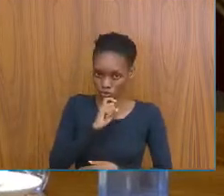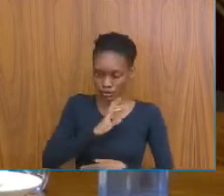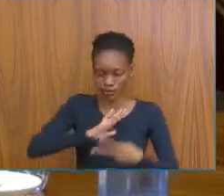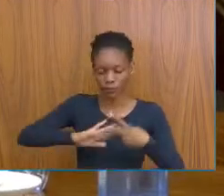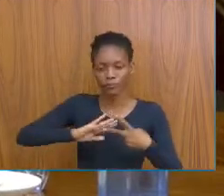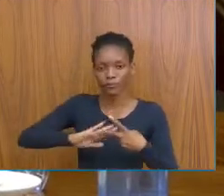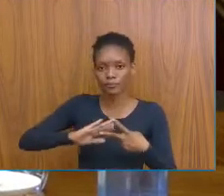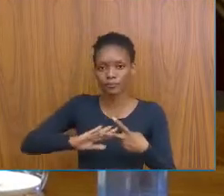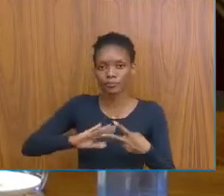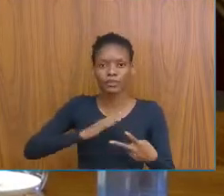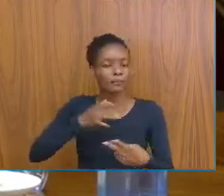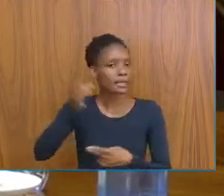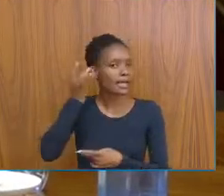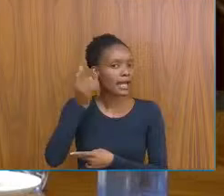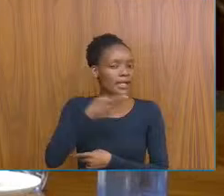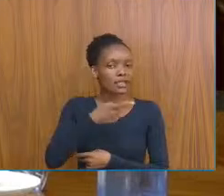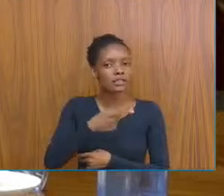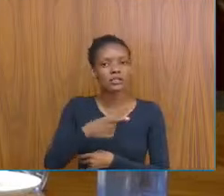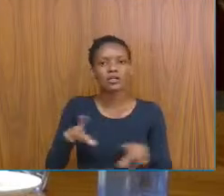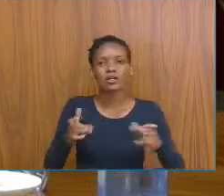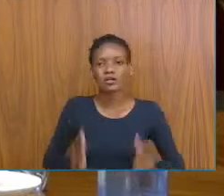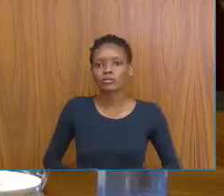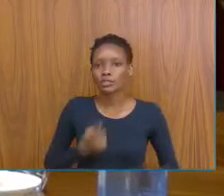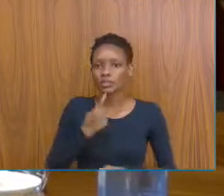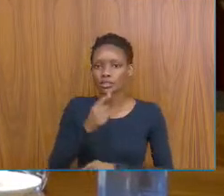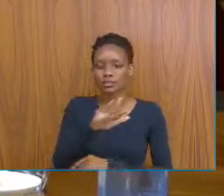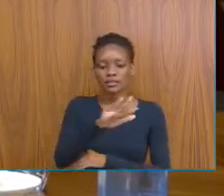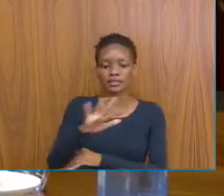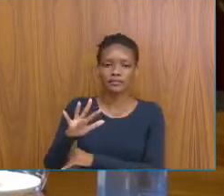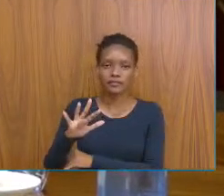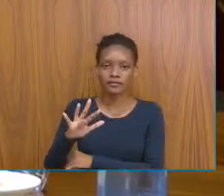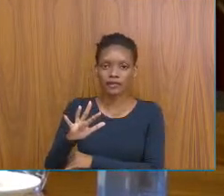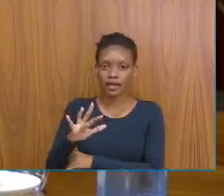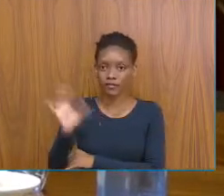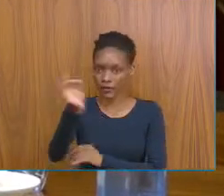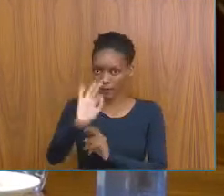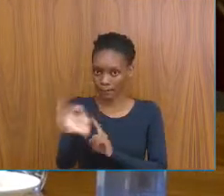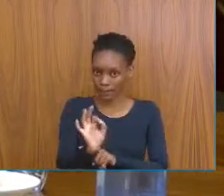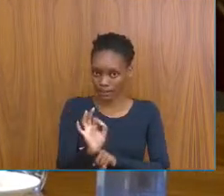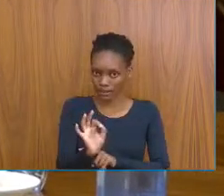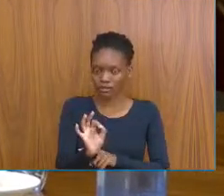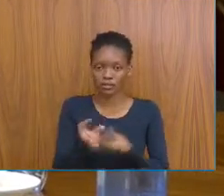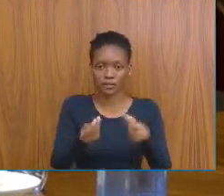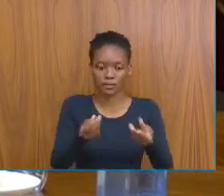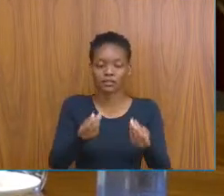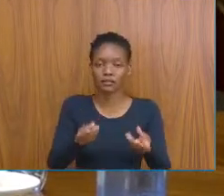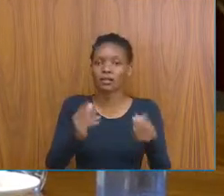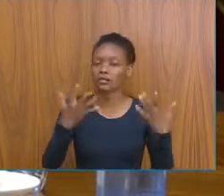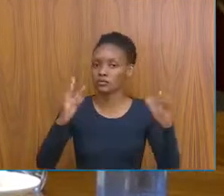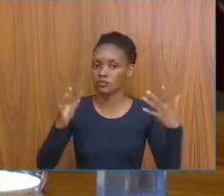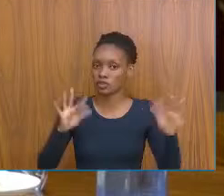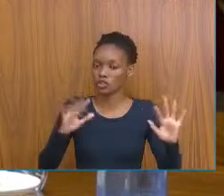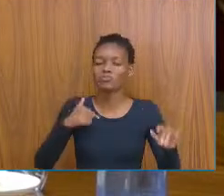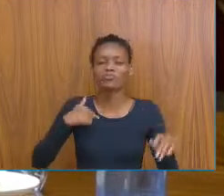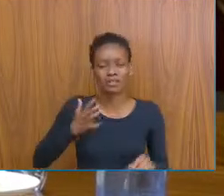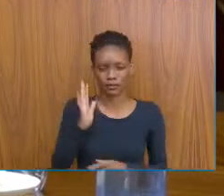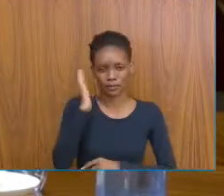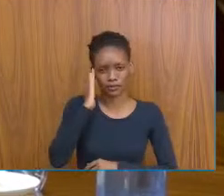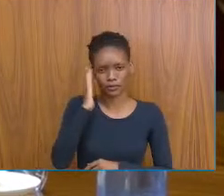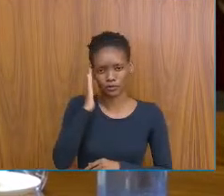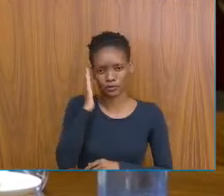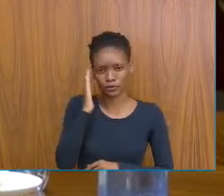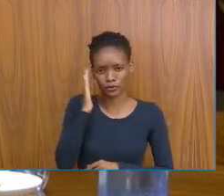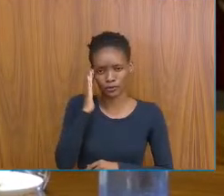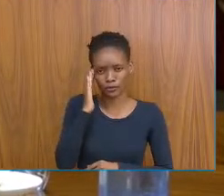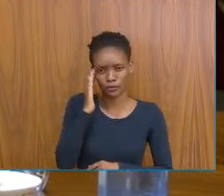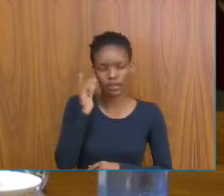I've heard the commissioner say that 95% of the material are already at hand. I wanted to check because I've heard